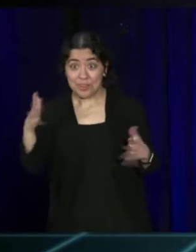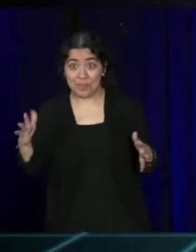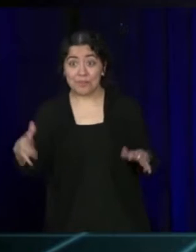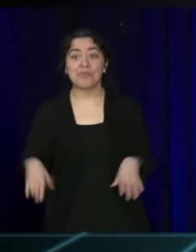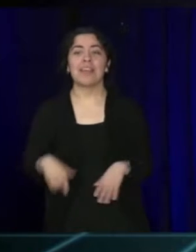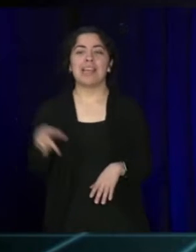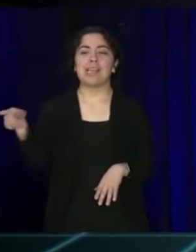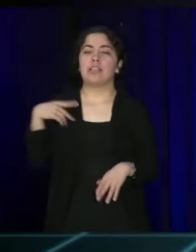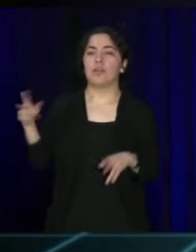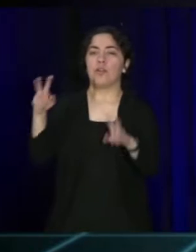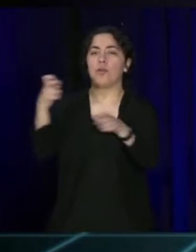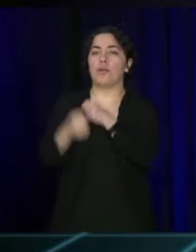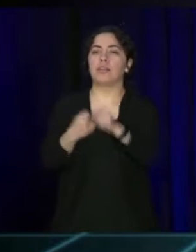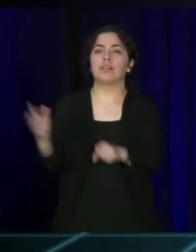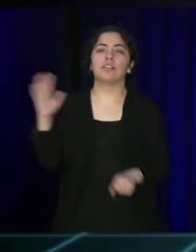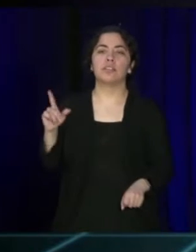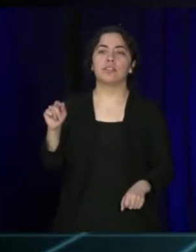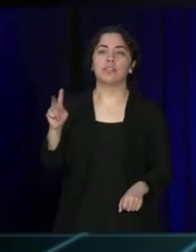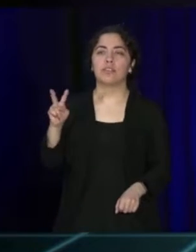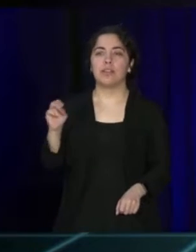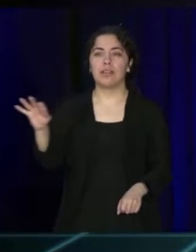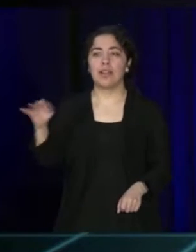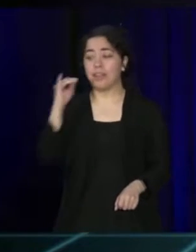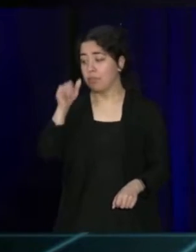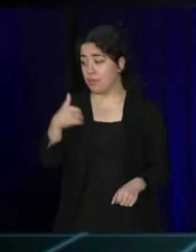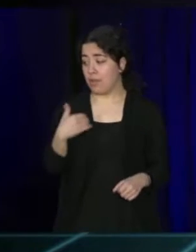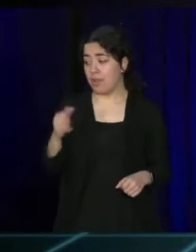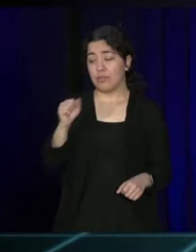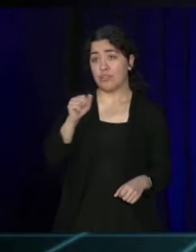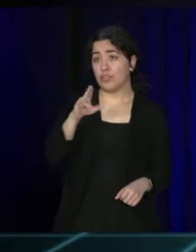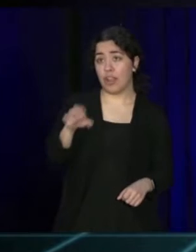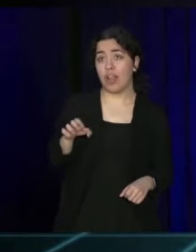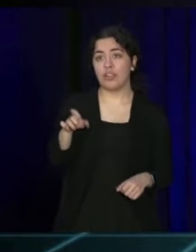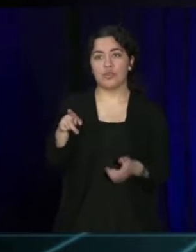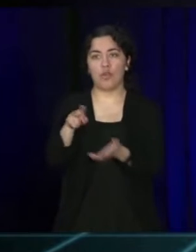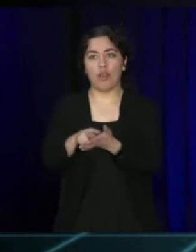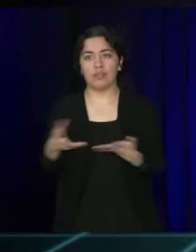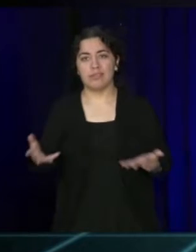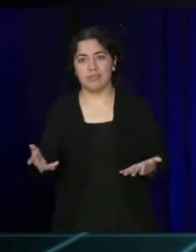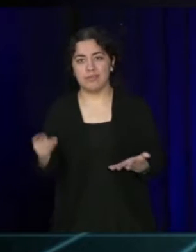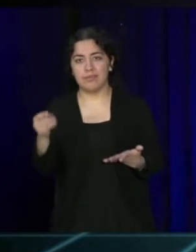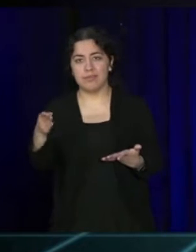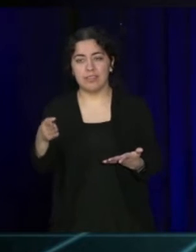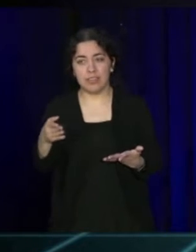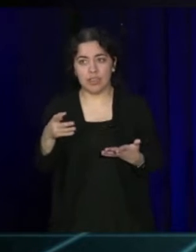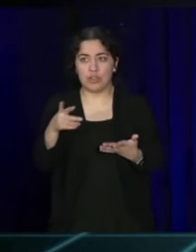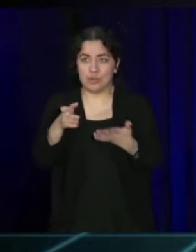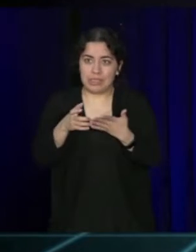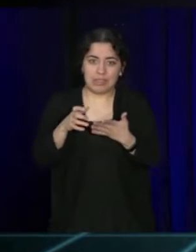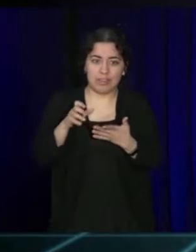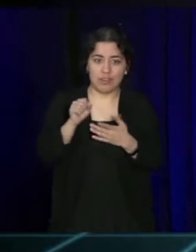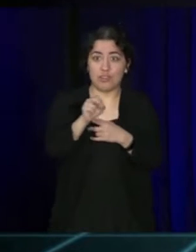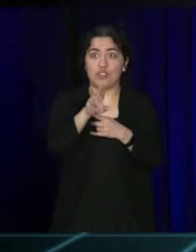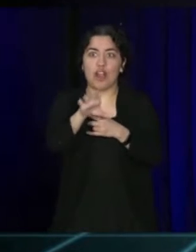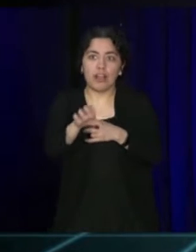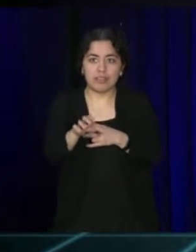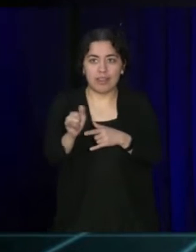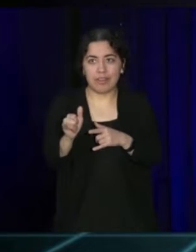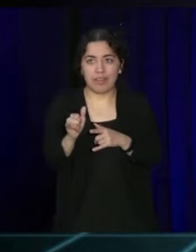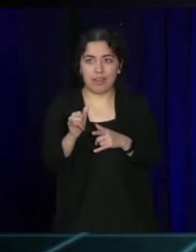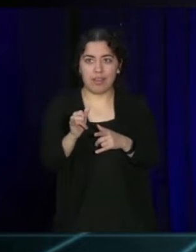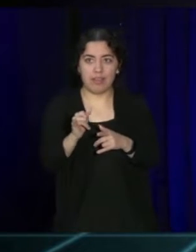back in 2009, if you don't got sauced, then you lost. And it's literally about having the sauce. If you knew, we just saw